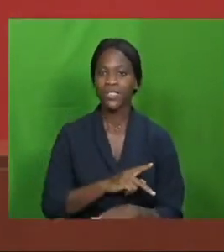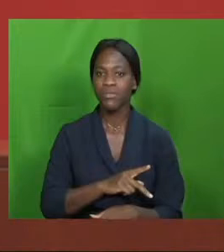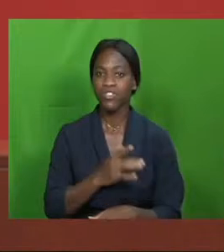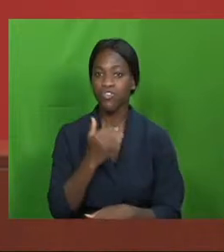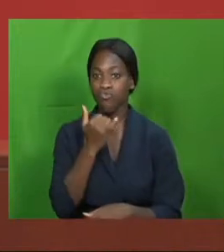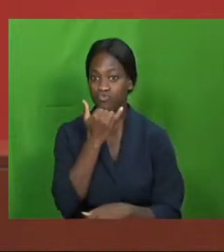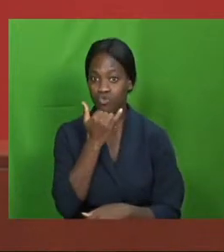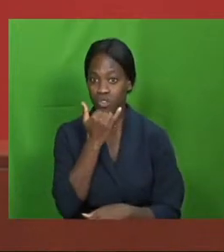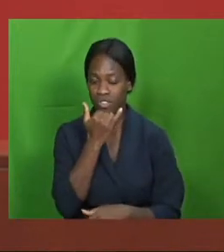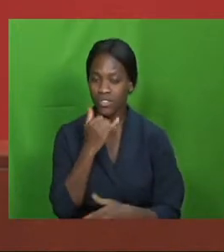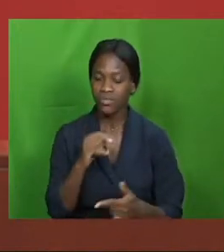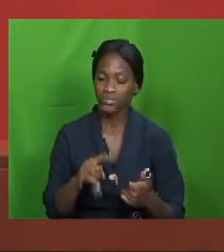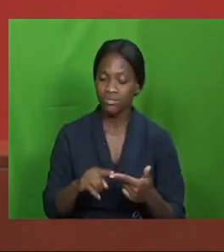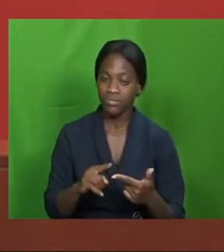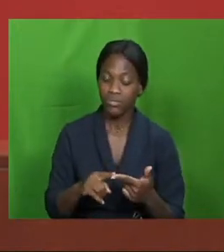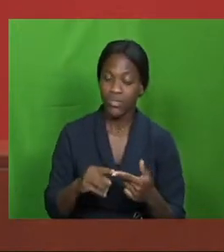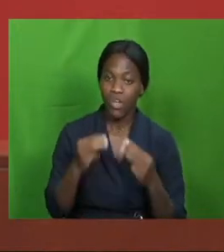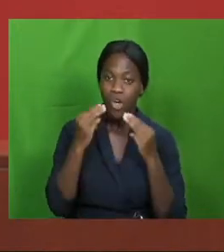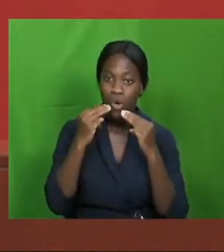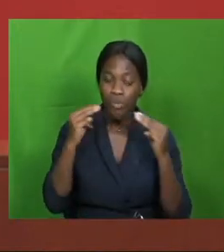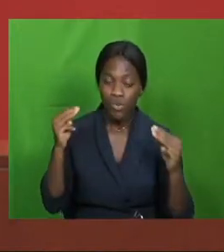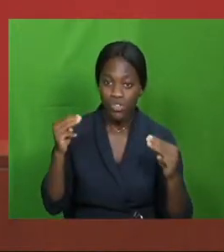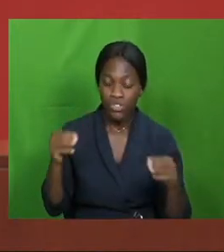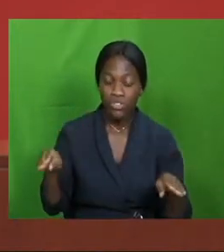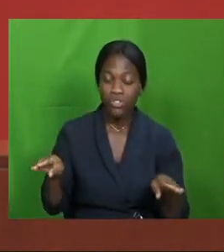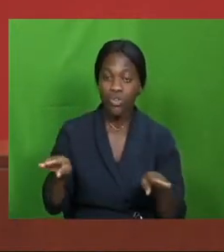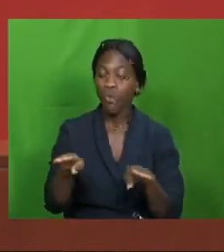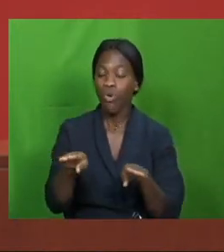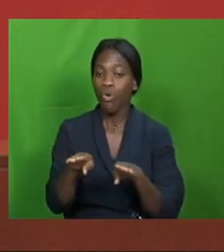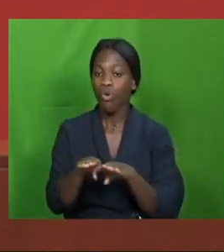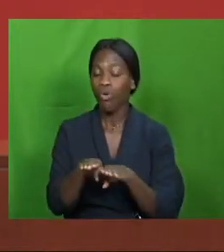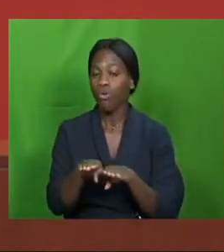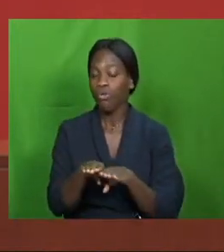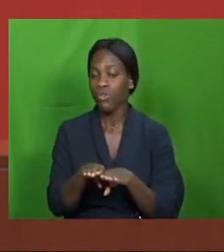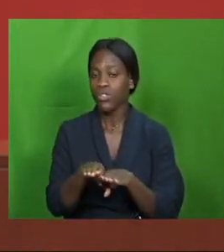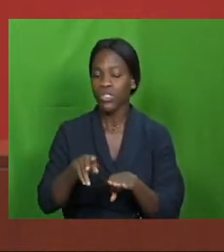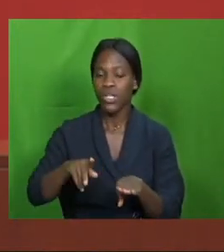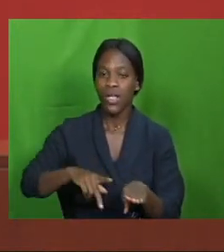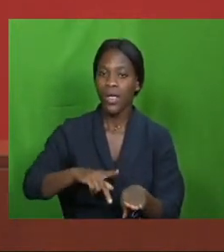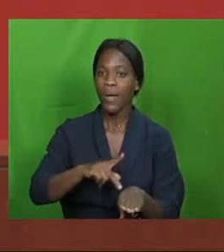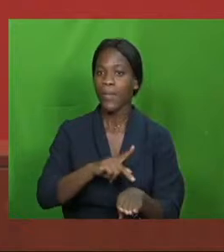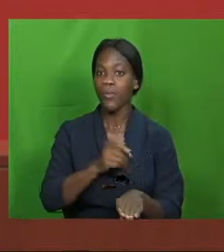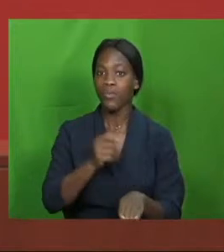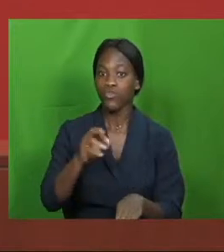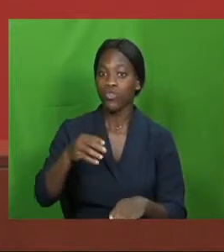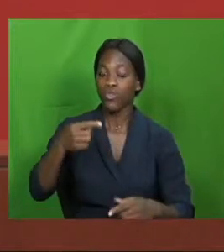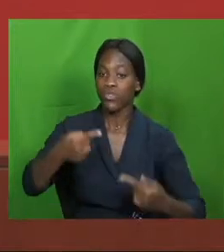B, a motion for the adjournment of the House or of a debate.